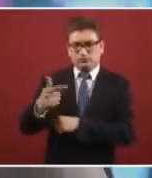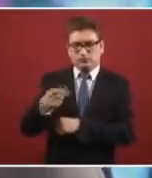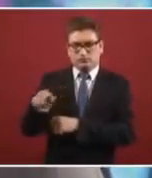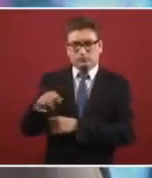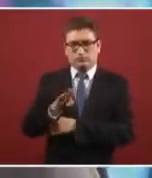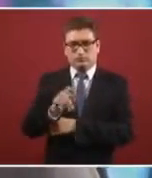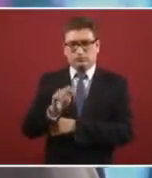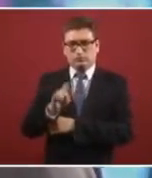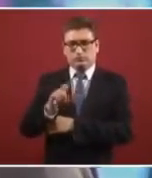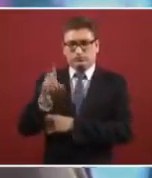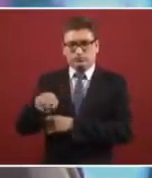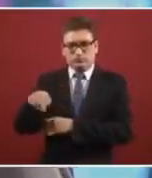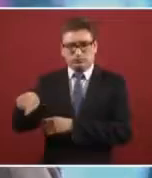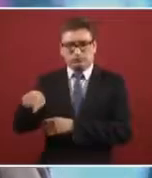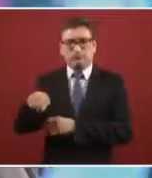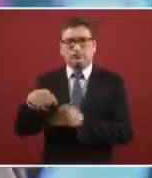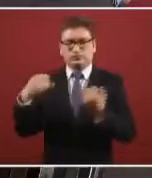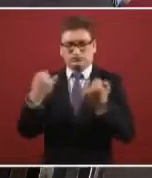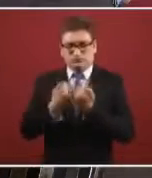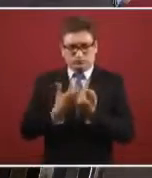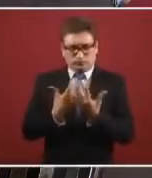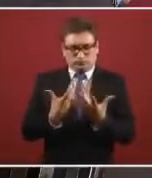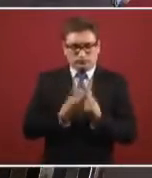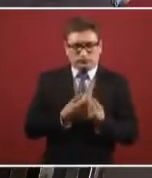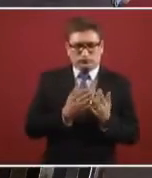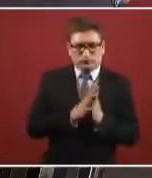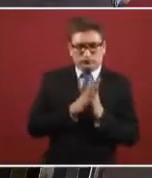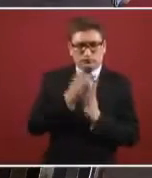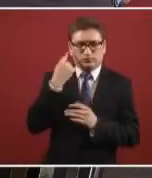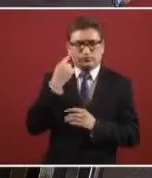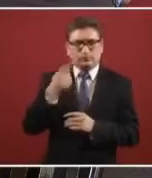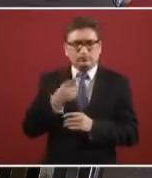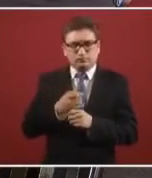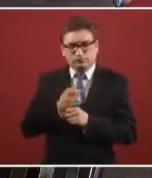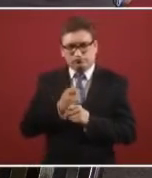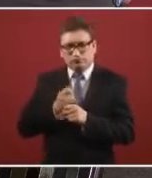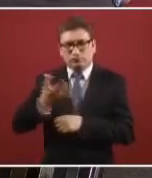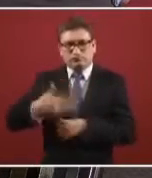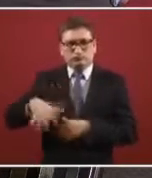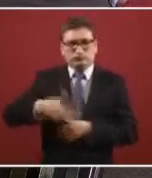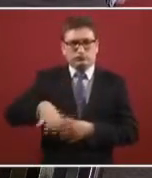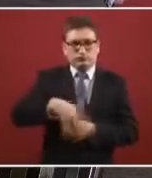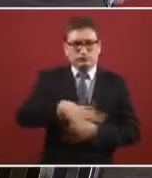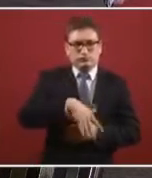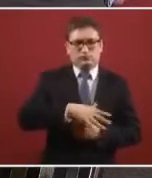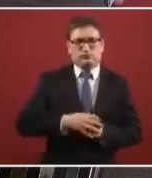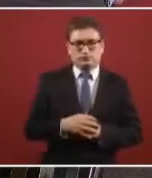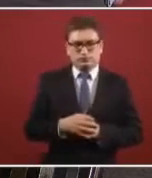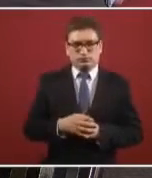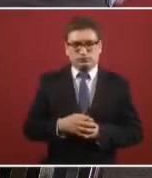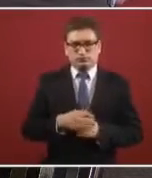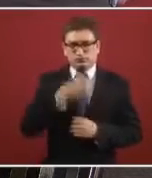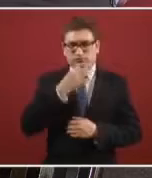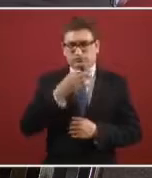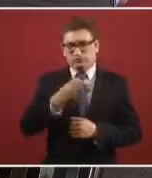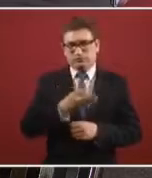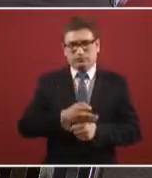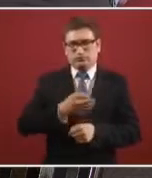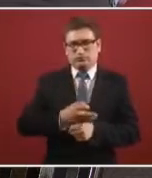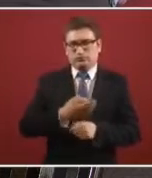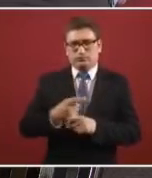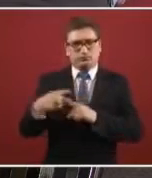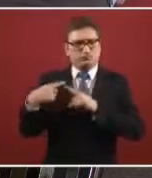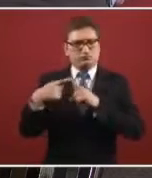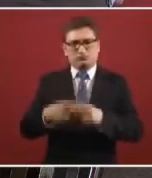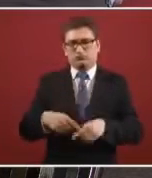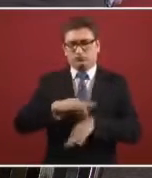al mismo tiempo la coadyuvancia and at the same time, en las tareas de búsqueda. and then Hasta ahora the señalar work que of todos los searching requerimientos